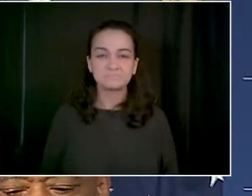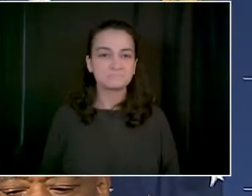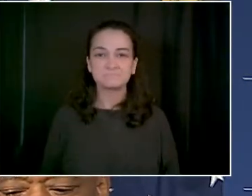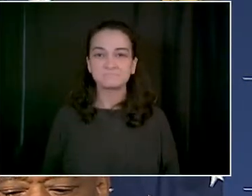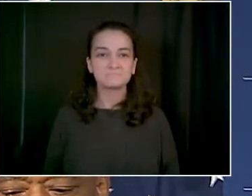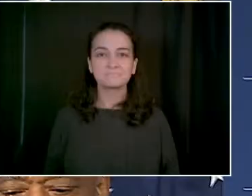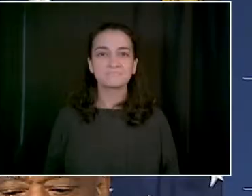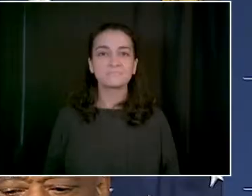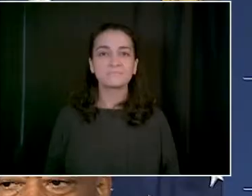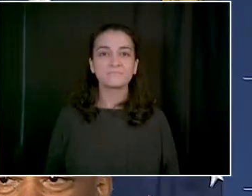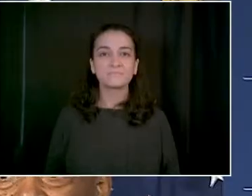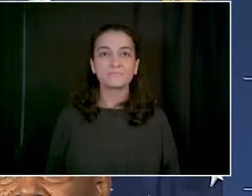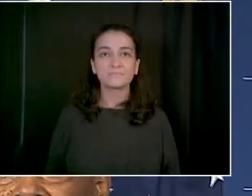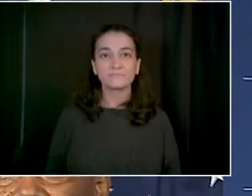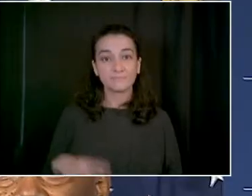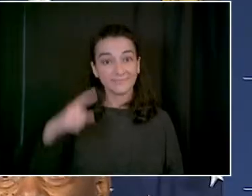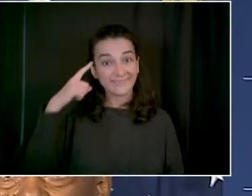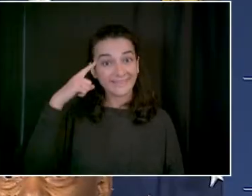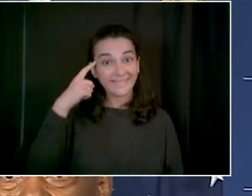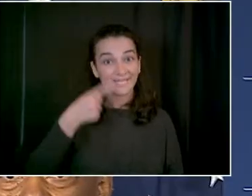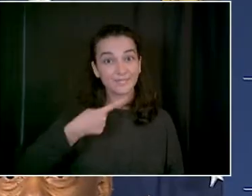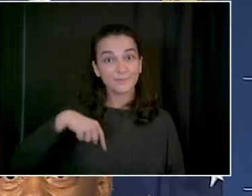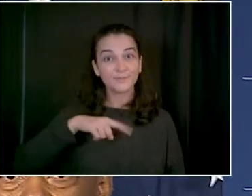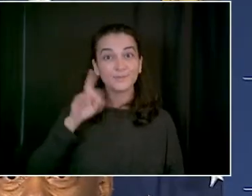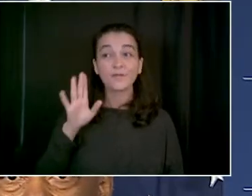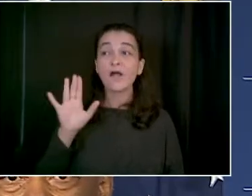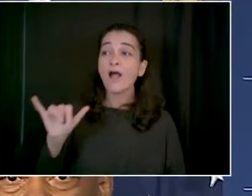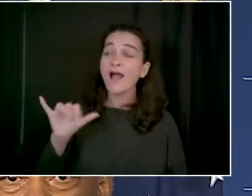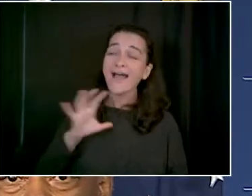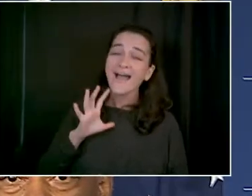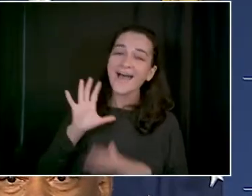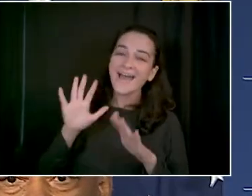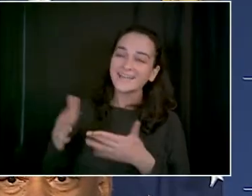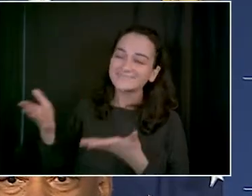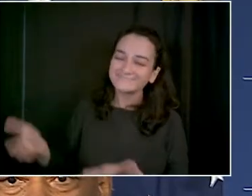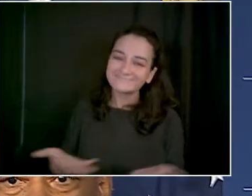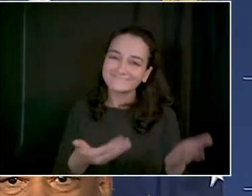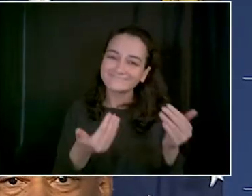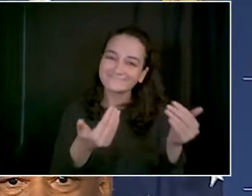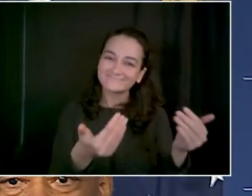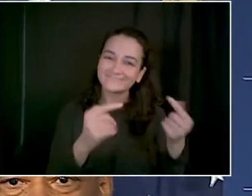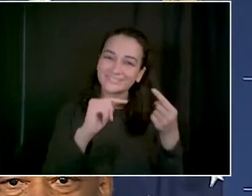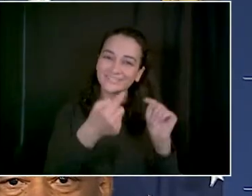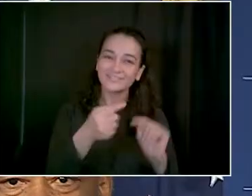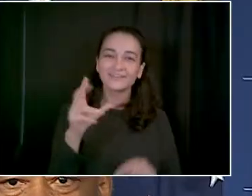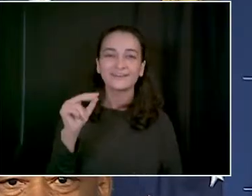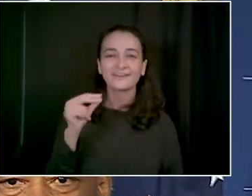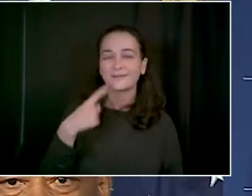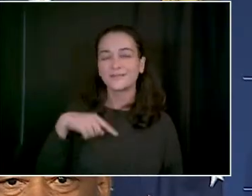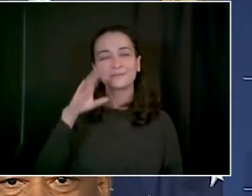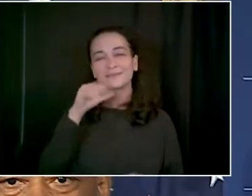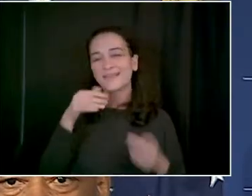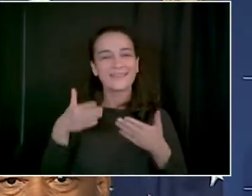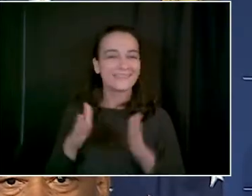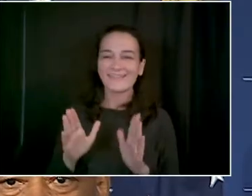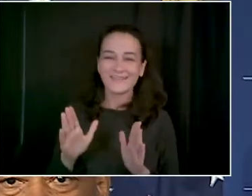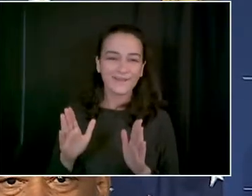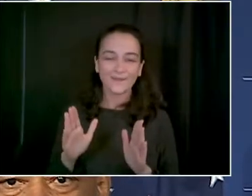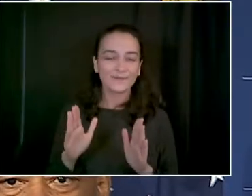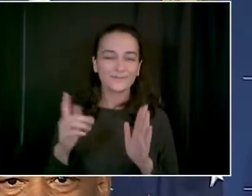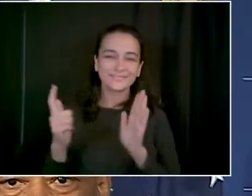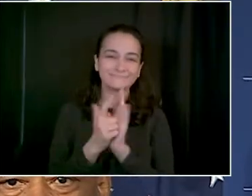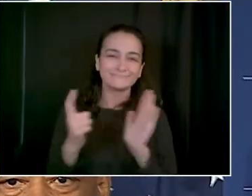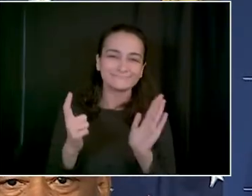accountability. It's what happens when there are no real consequences. Criminals push the line further, and innocent people